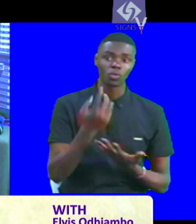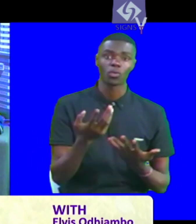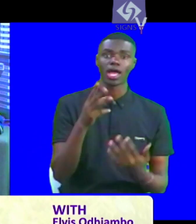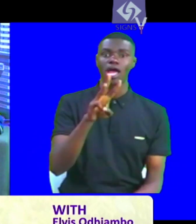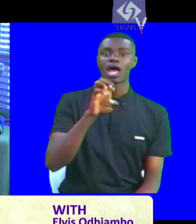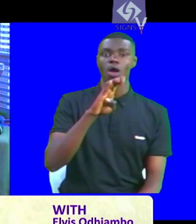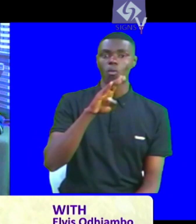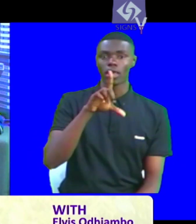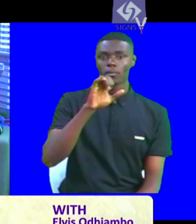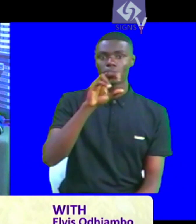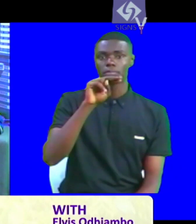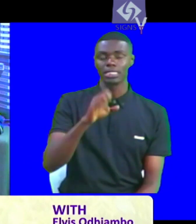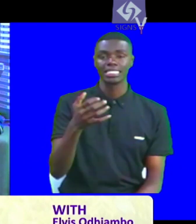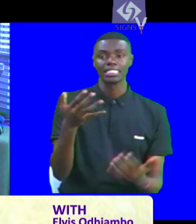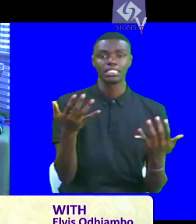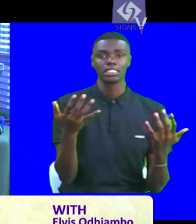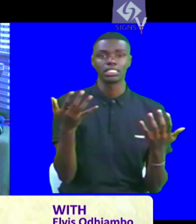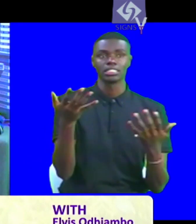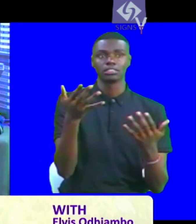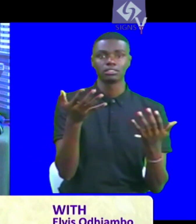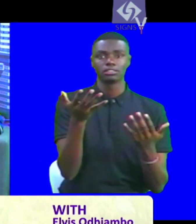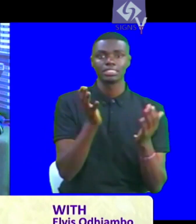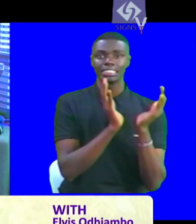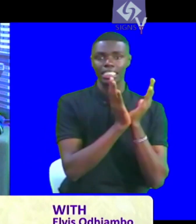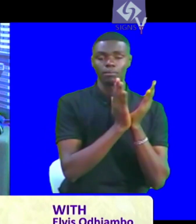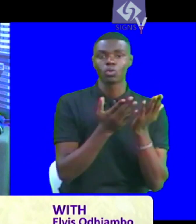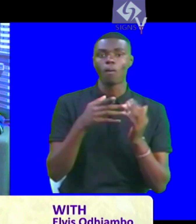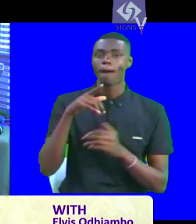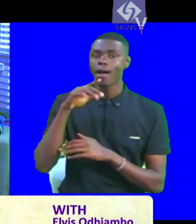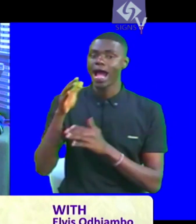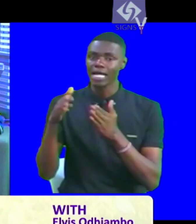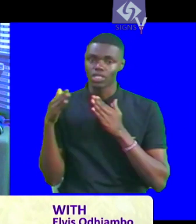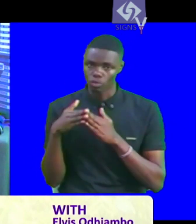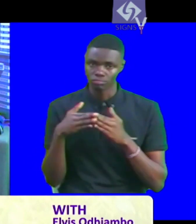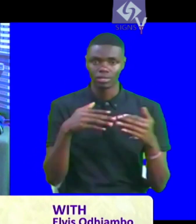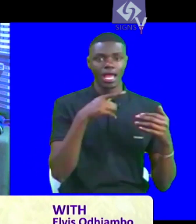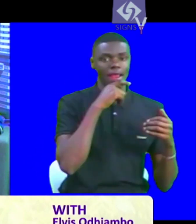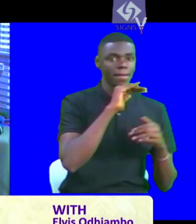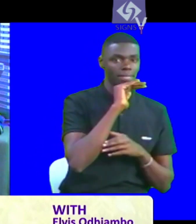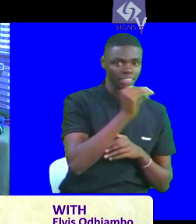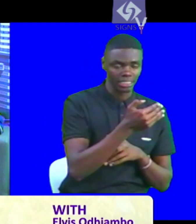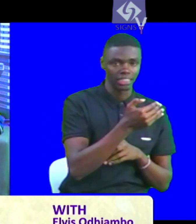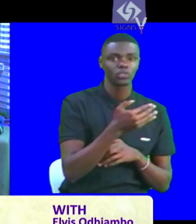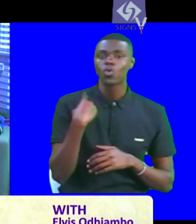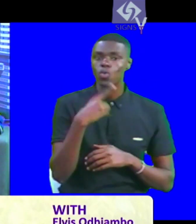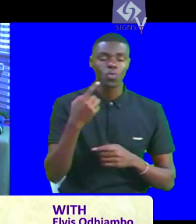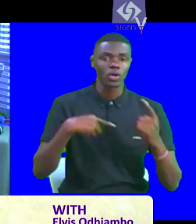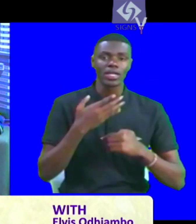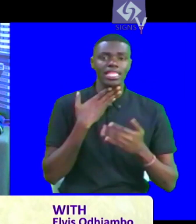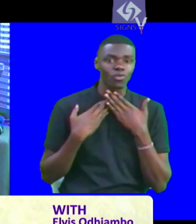is tomorrow at Wembley Stadium at 6 p.m. Kumbuka Arsenal versus Manchester City. Who will win the